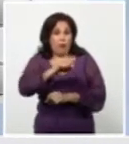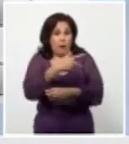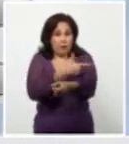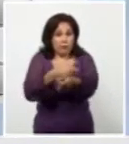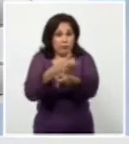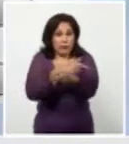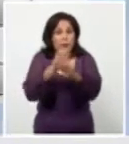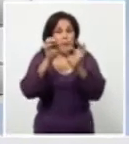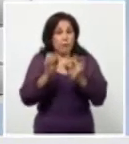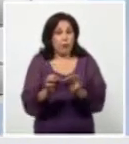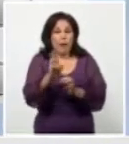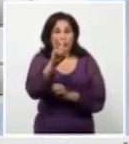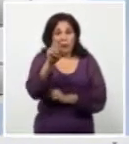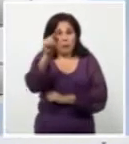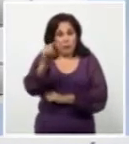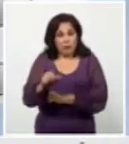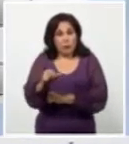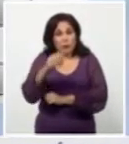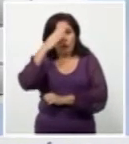COVID-19